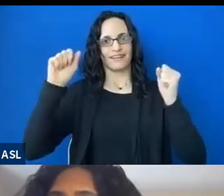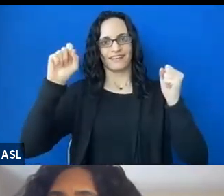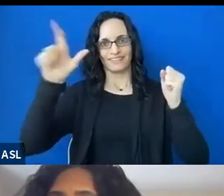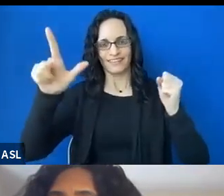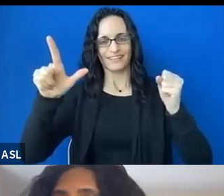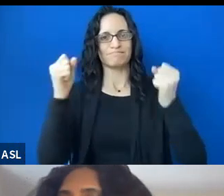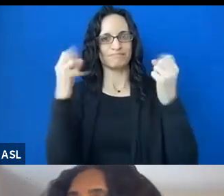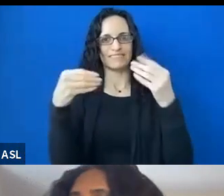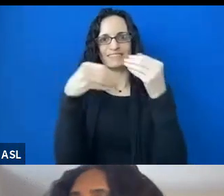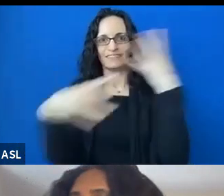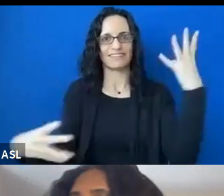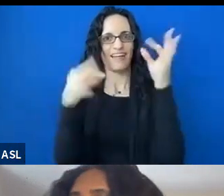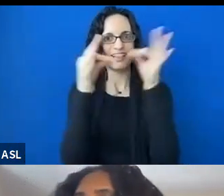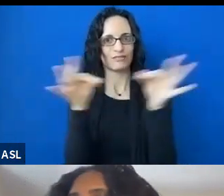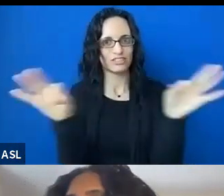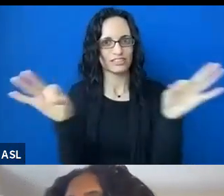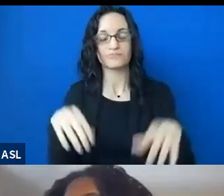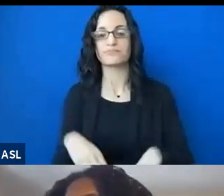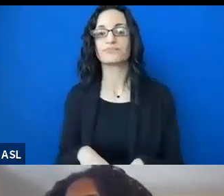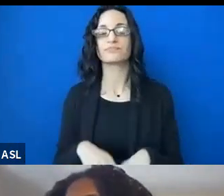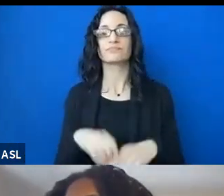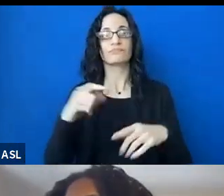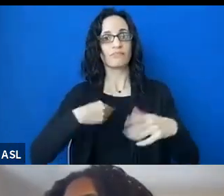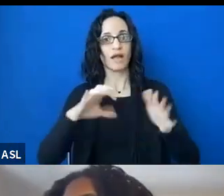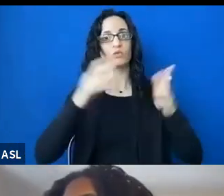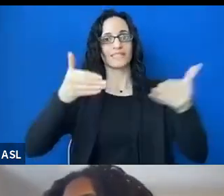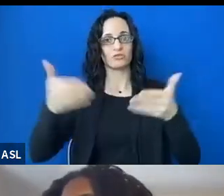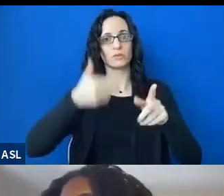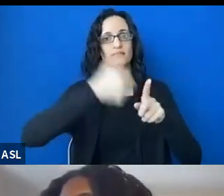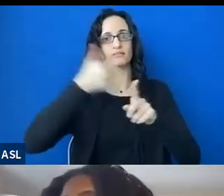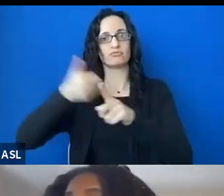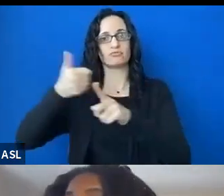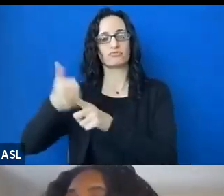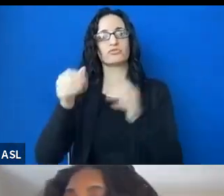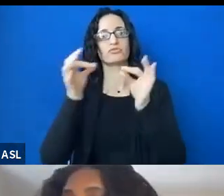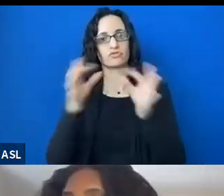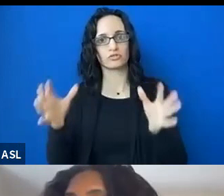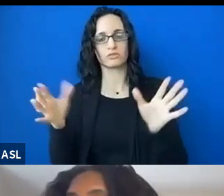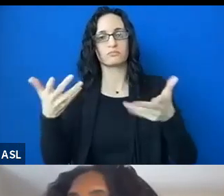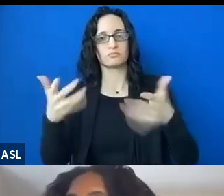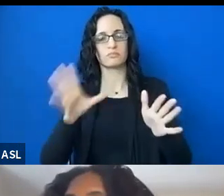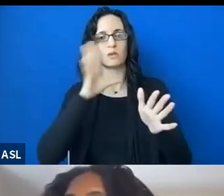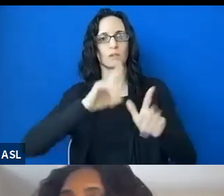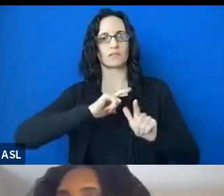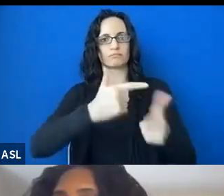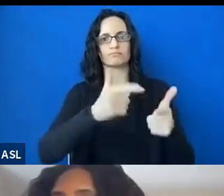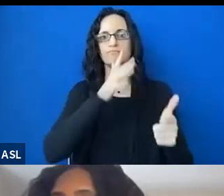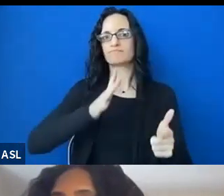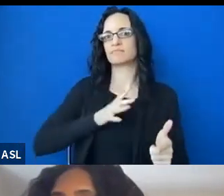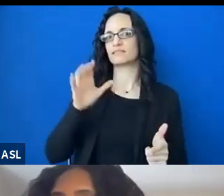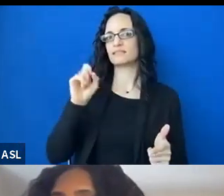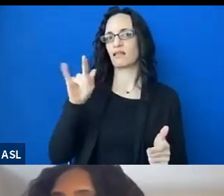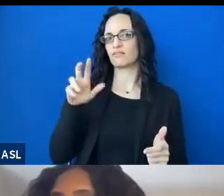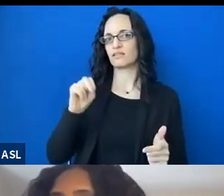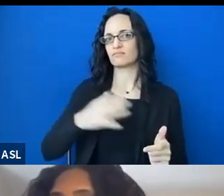After I finish introducing the interpreters, we will ask Ms. Sullivan, the co-chair, to add a few words and then move on